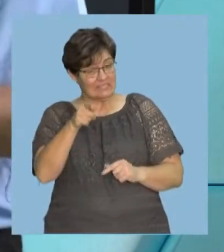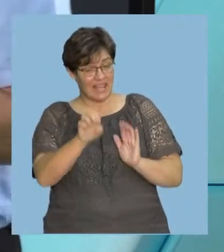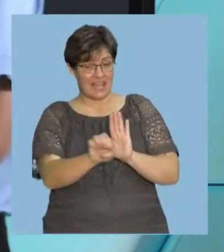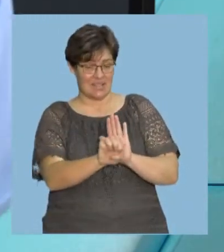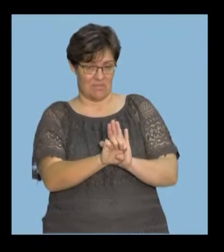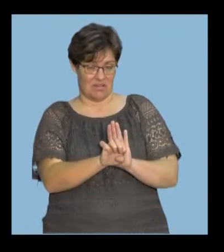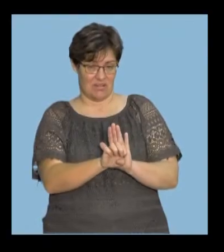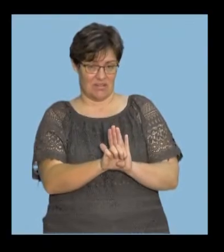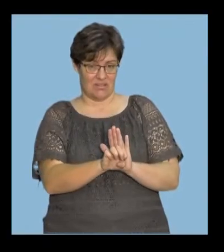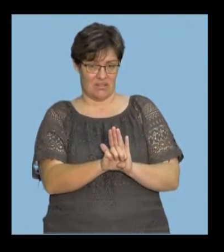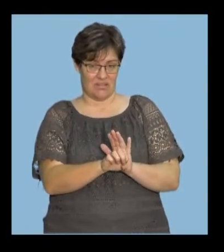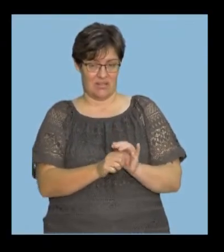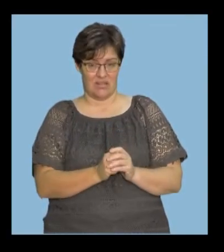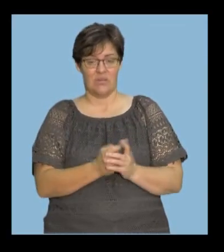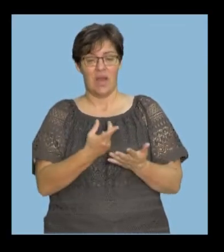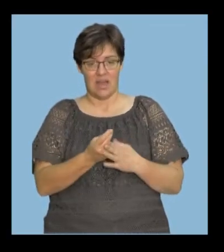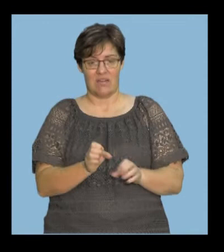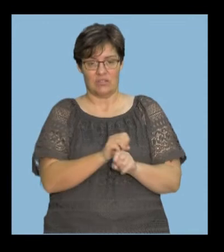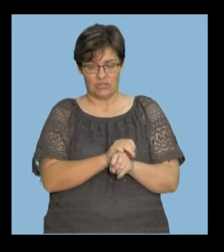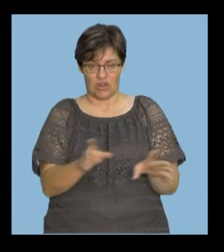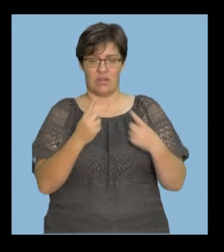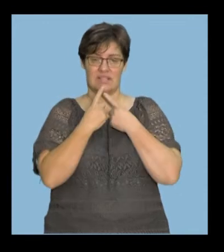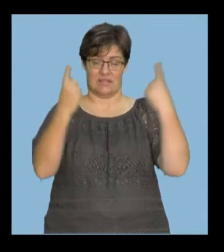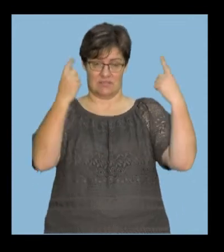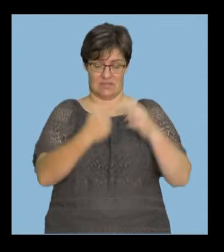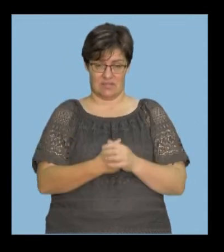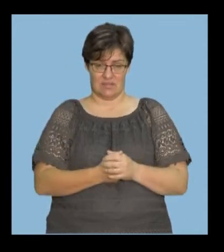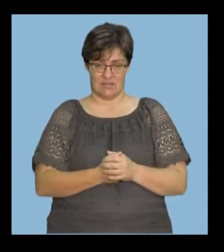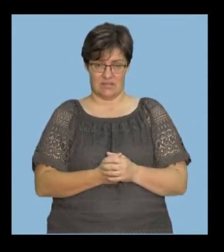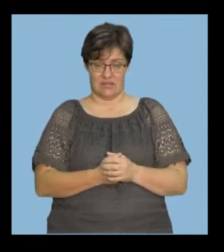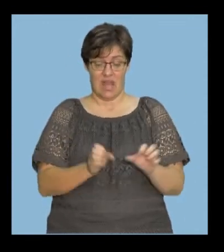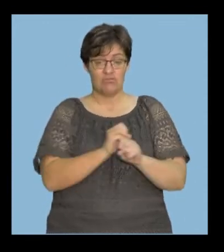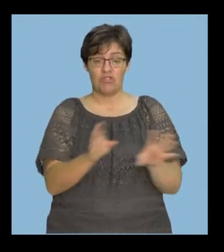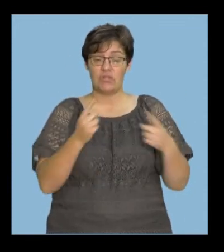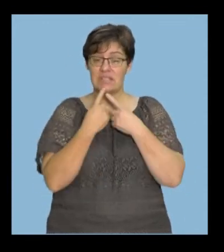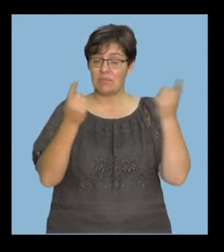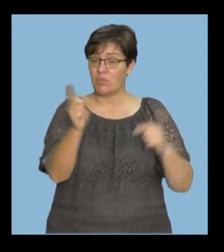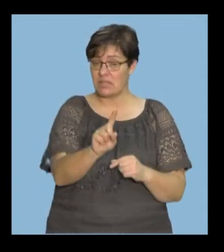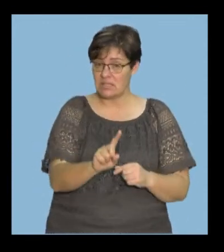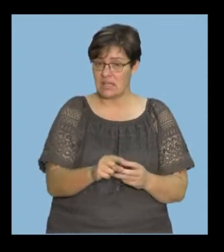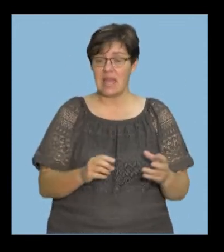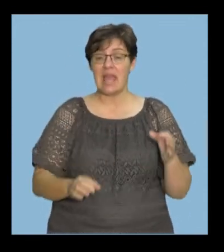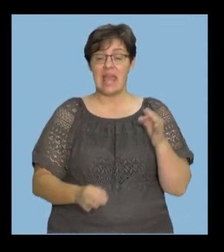this example, we can have this general statement. The general statement is that if we've got a